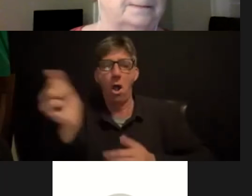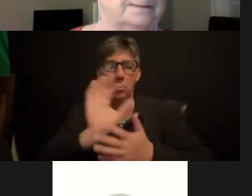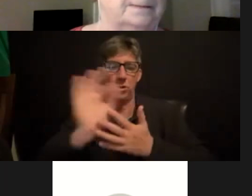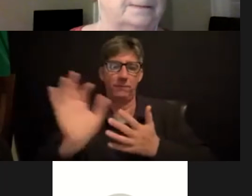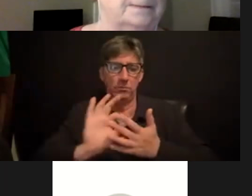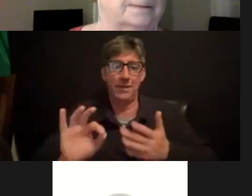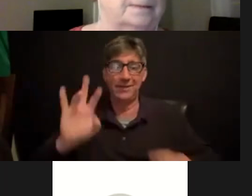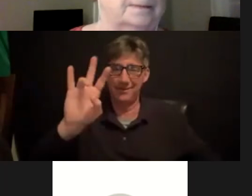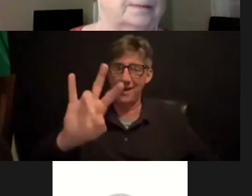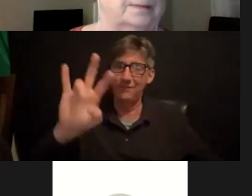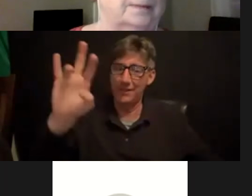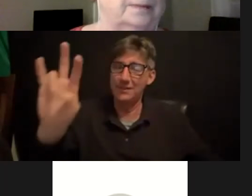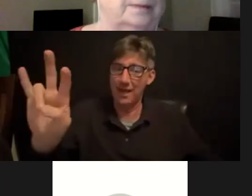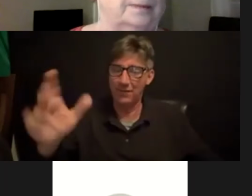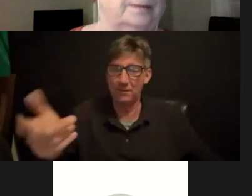77.